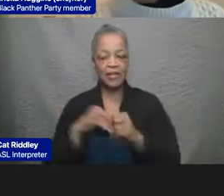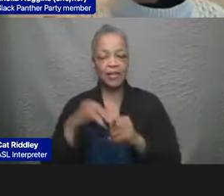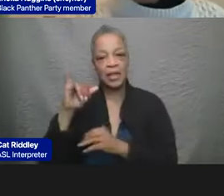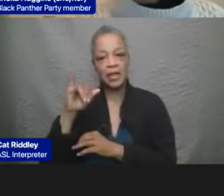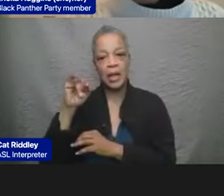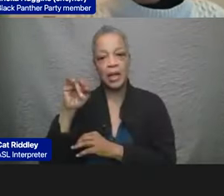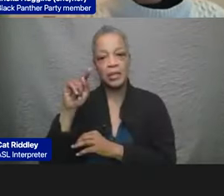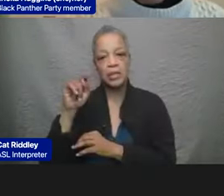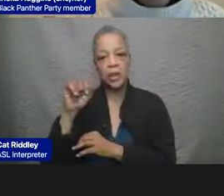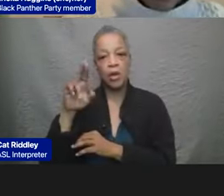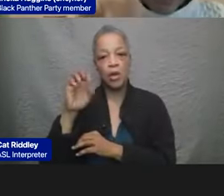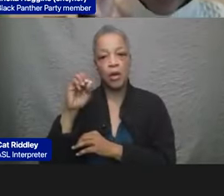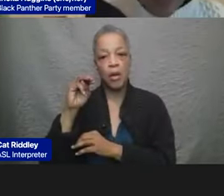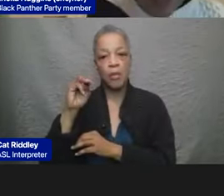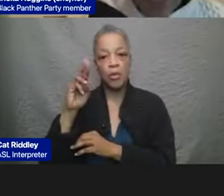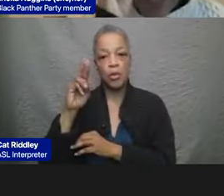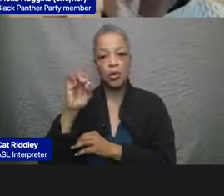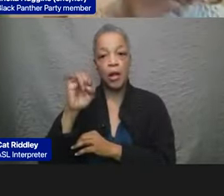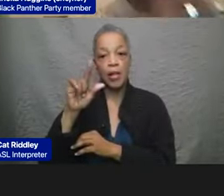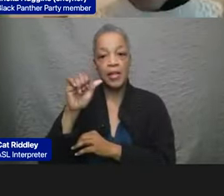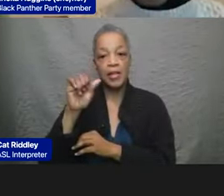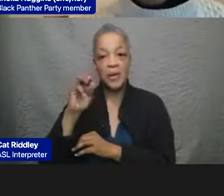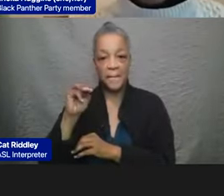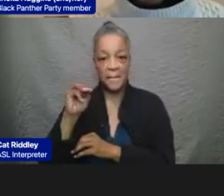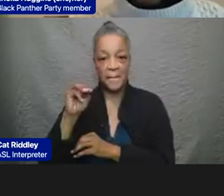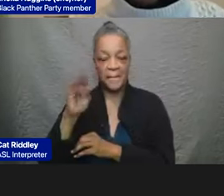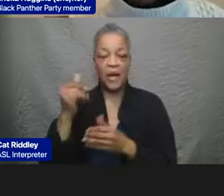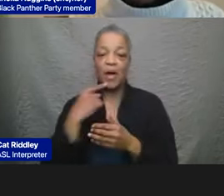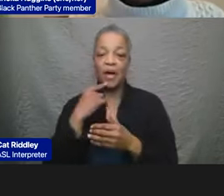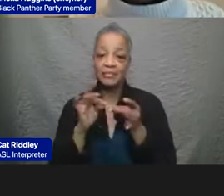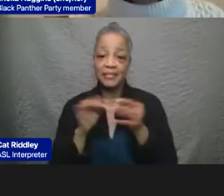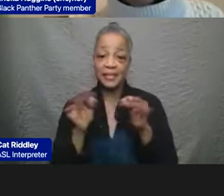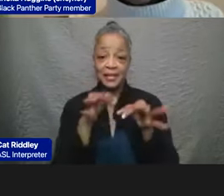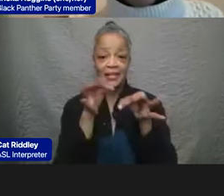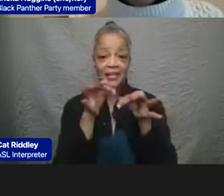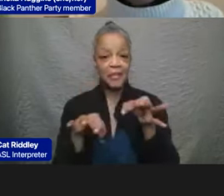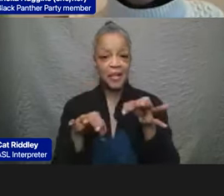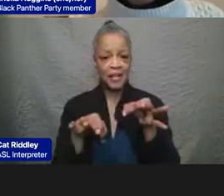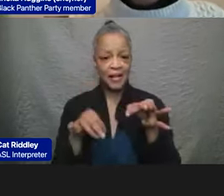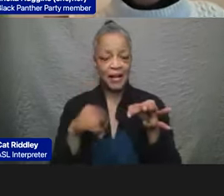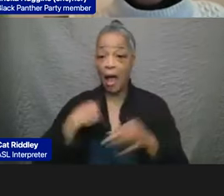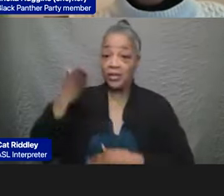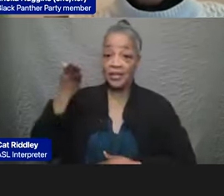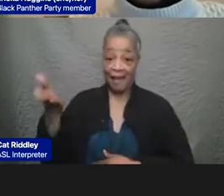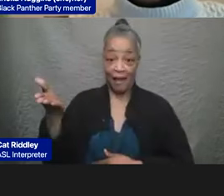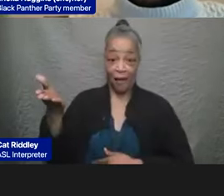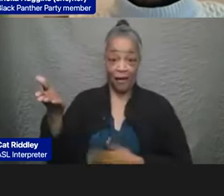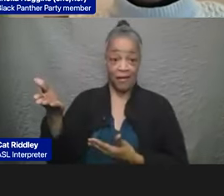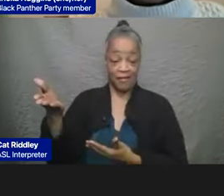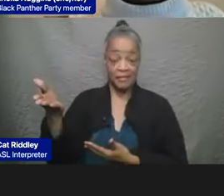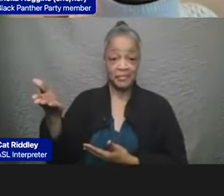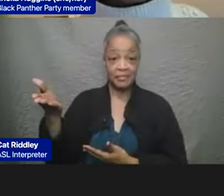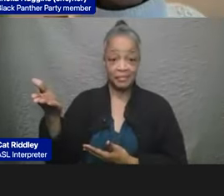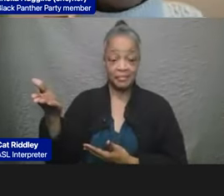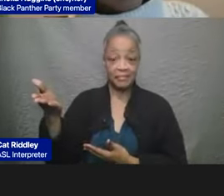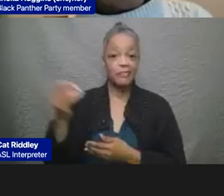intercommunalism. I want to say simply that I was there. And